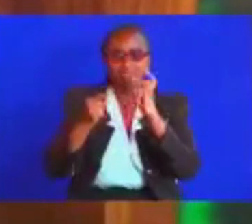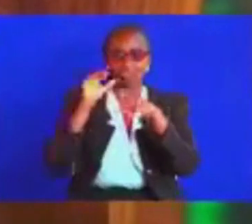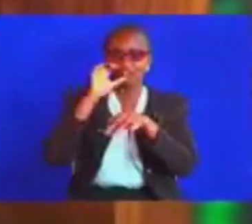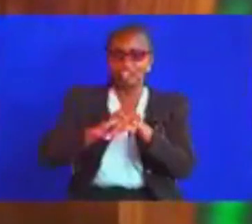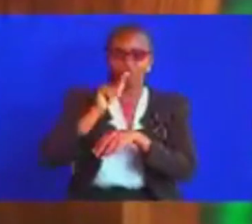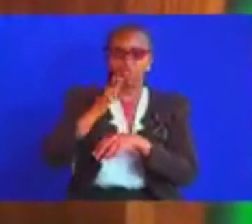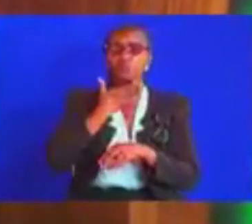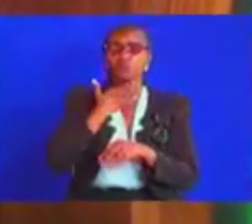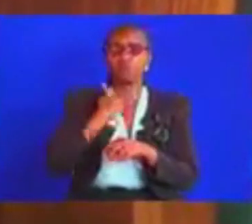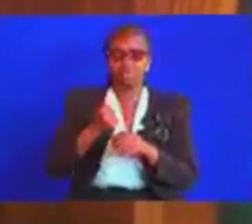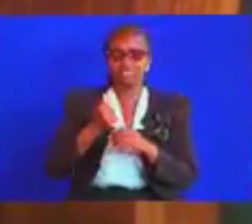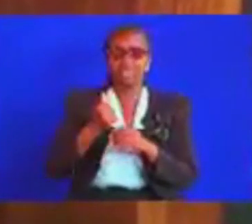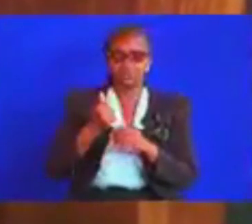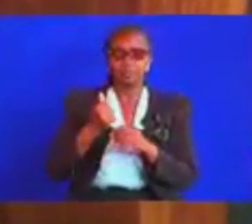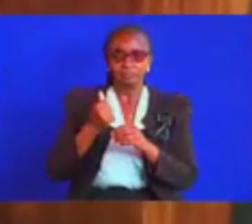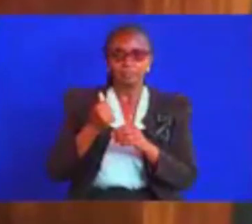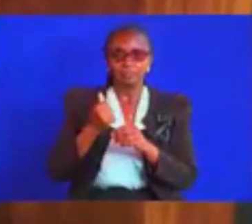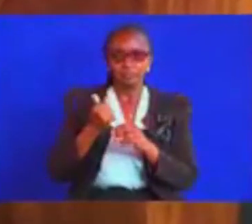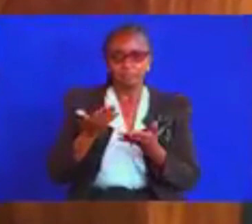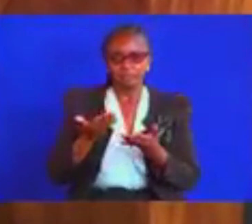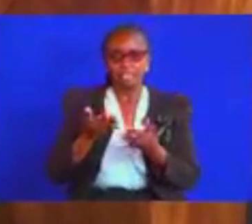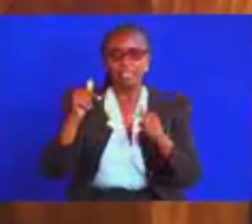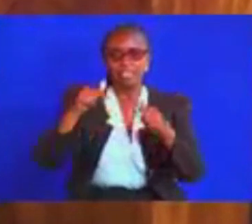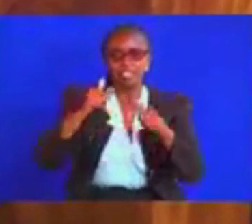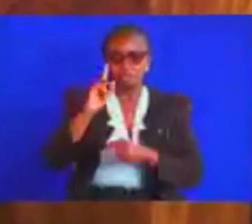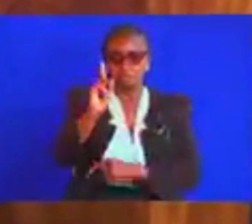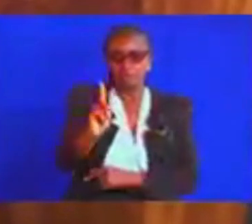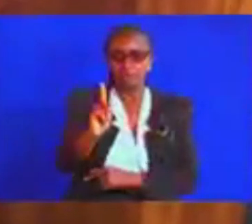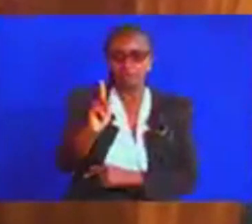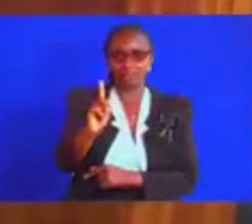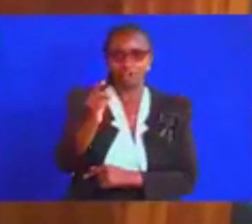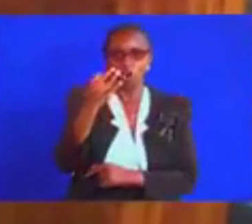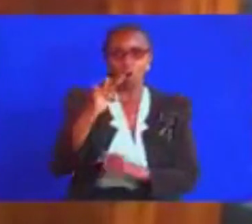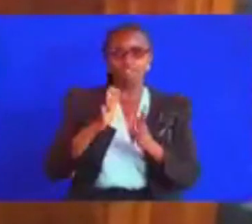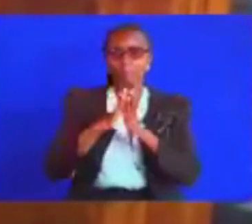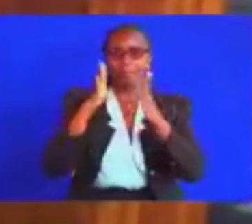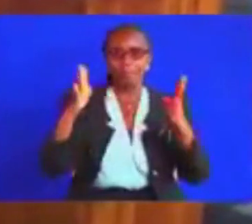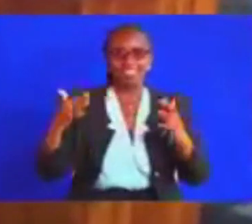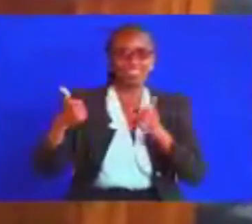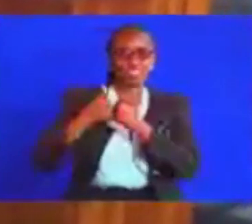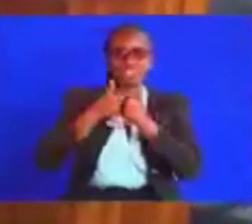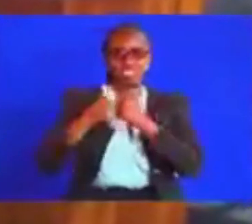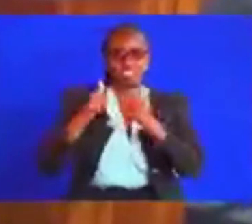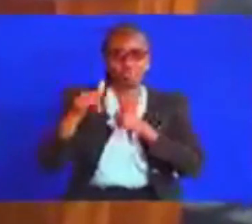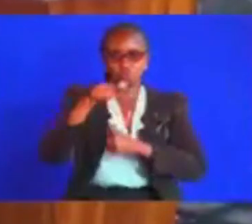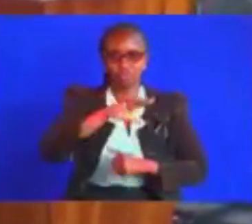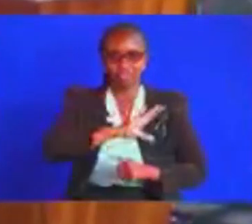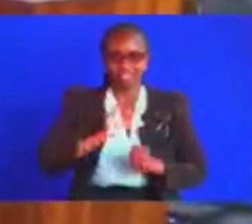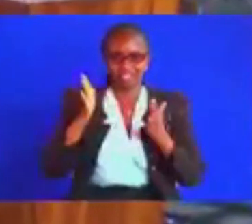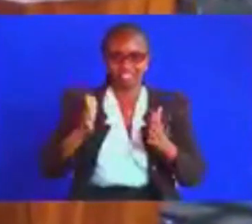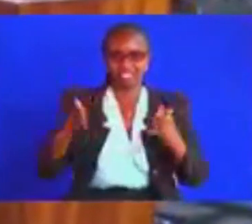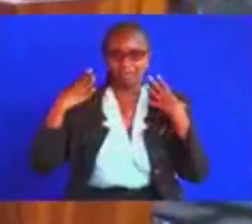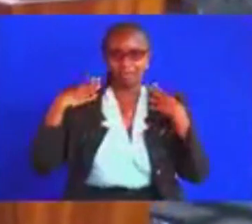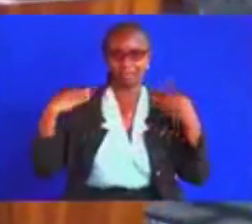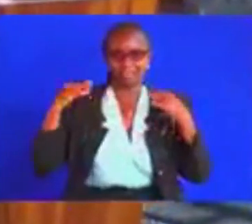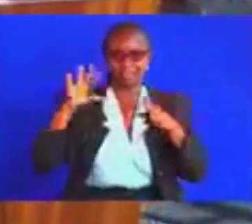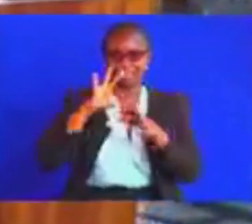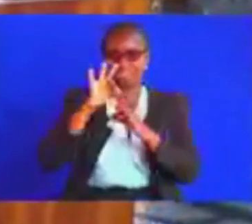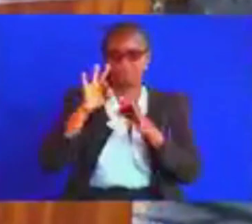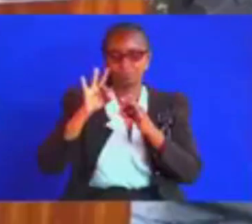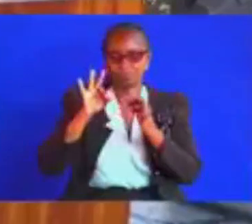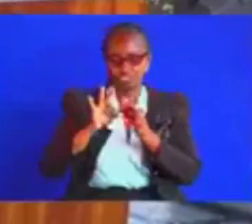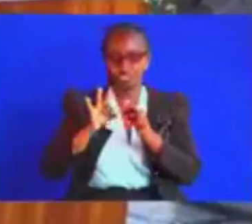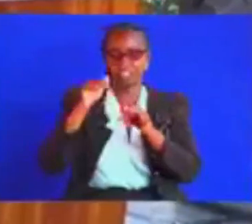wanting across many fronts. This is one of the major challenges with the Christian practice, especially across